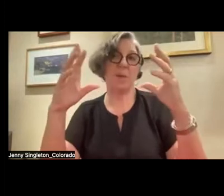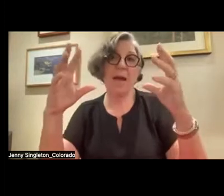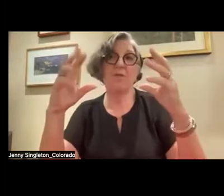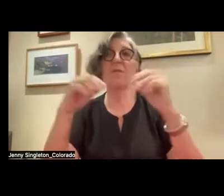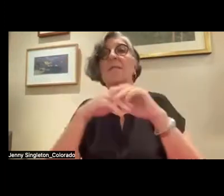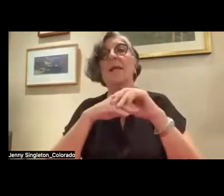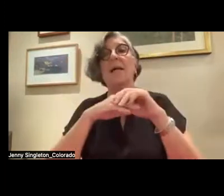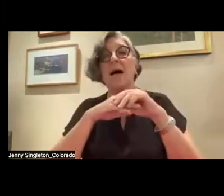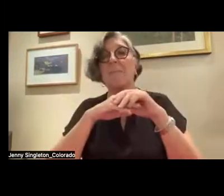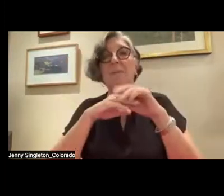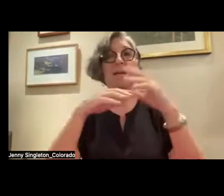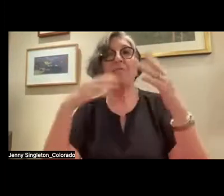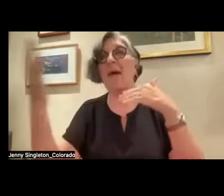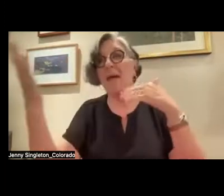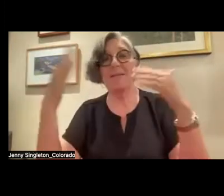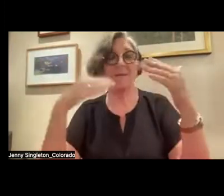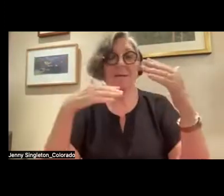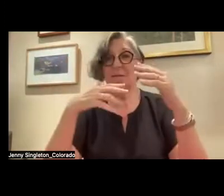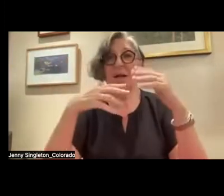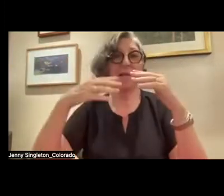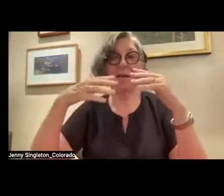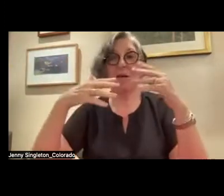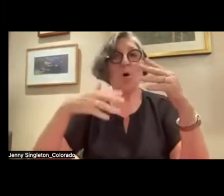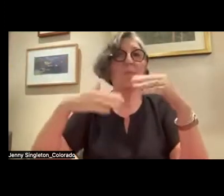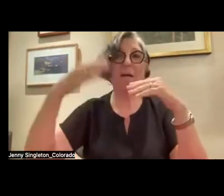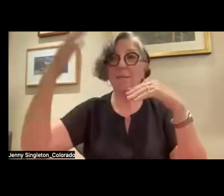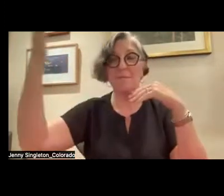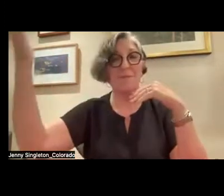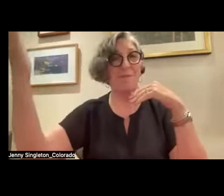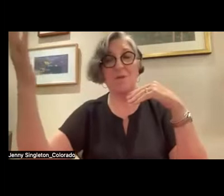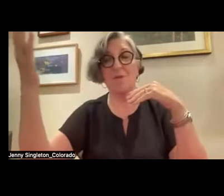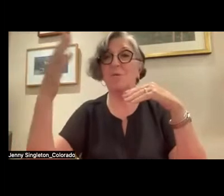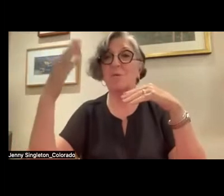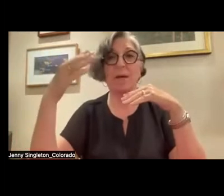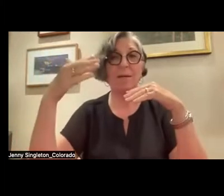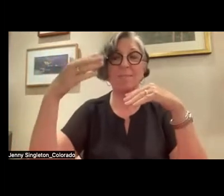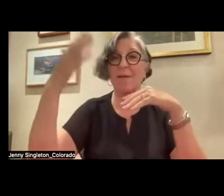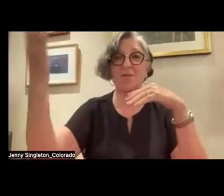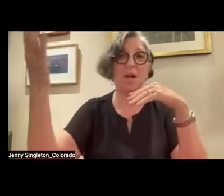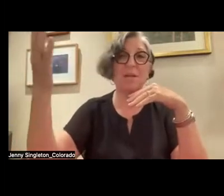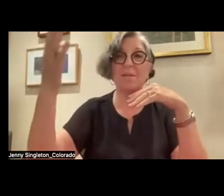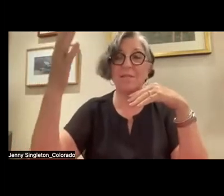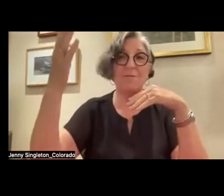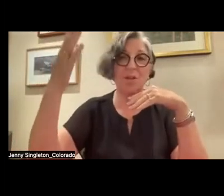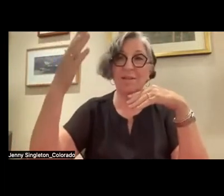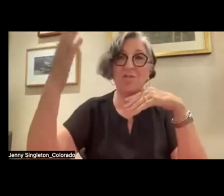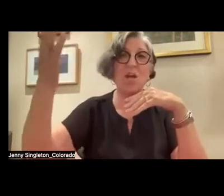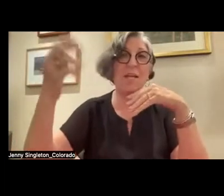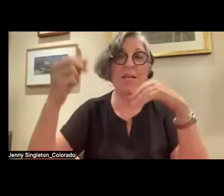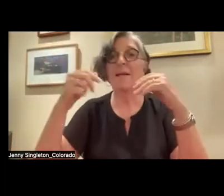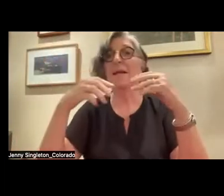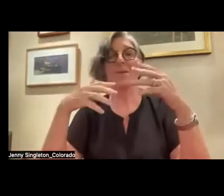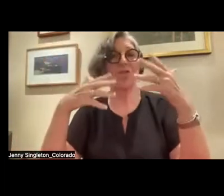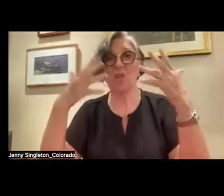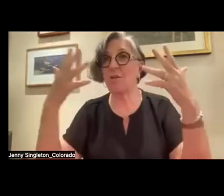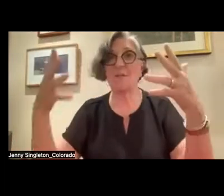rule-governed patterns. And in fact, a home sign used by a deaf child in